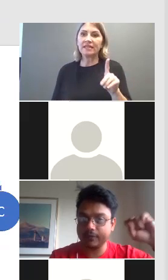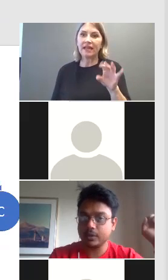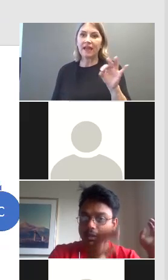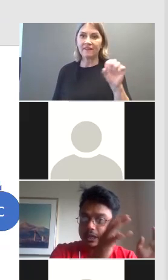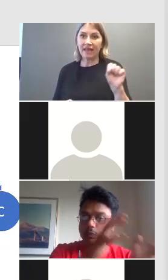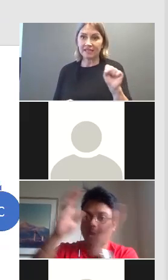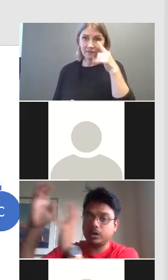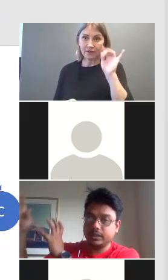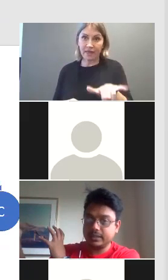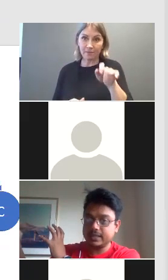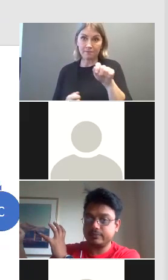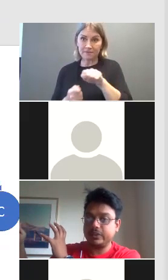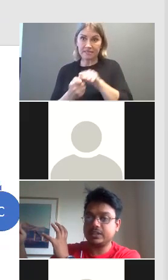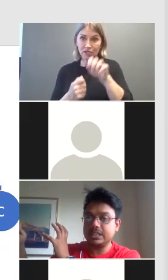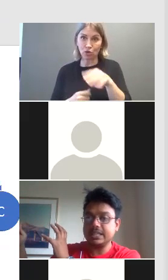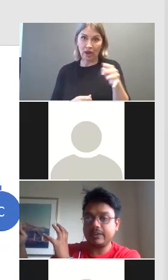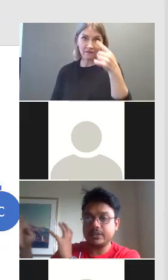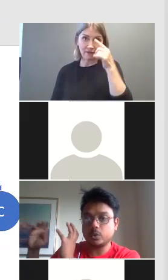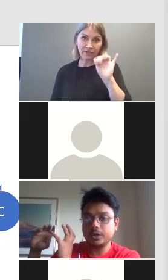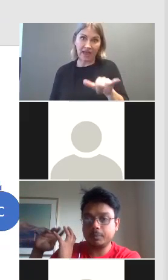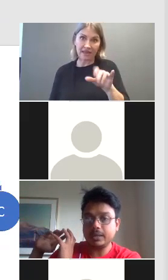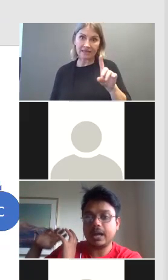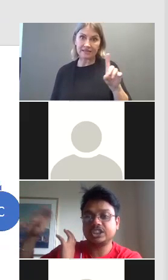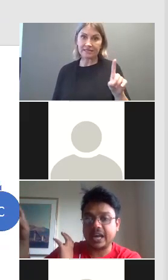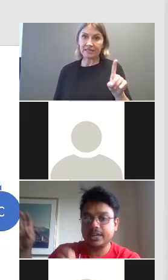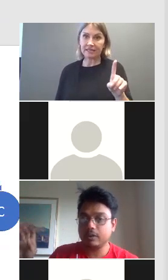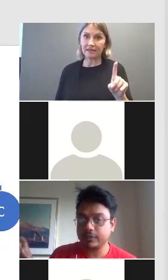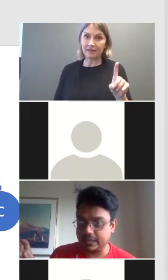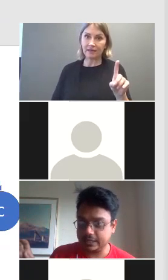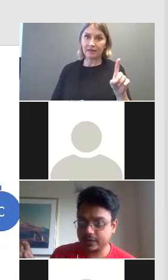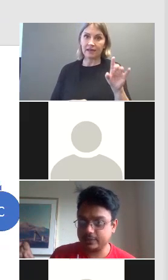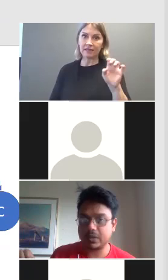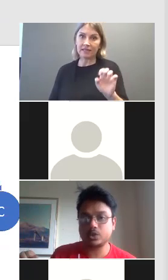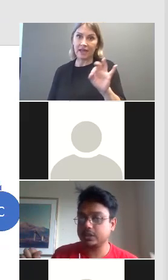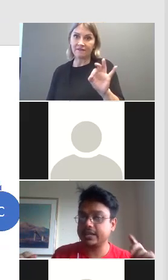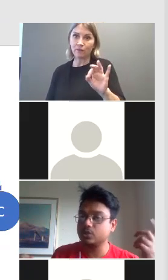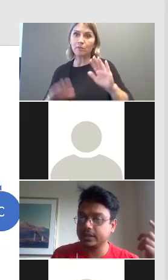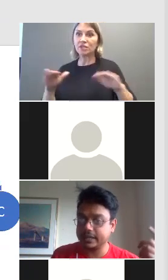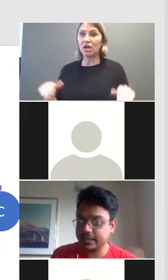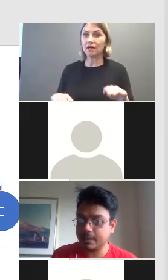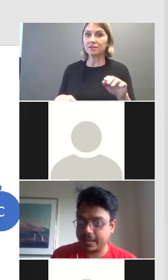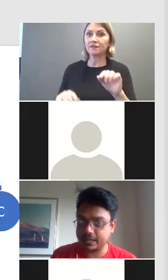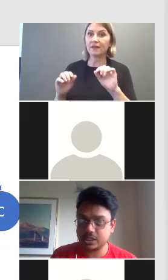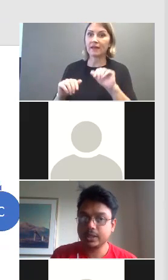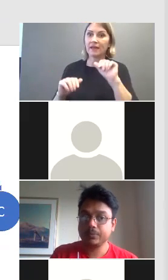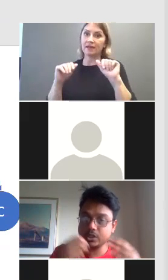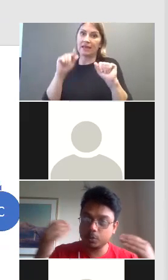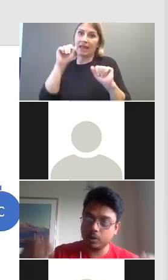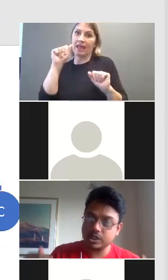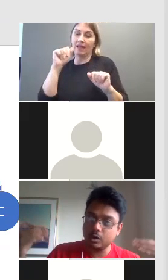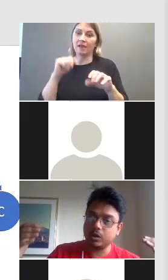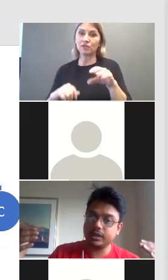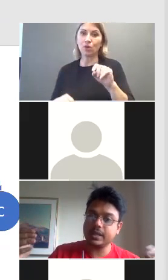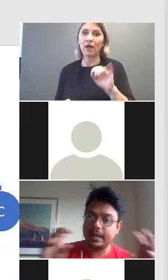particular graph, it would order this where DEF is going to be a child of A, right? And so that is not technically a back edge.